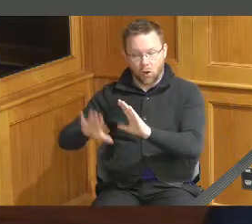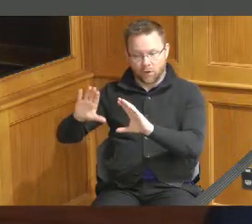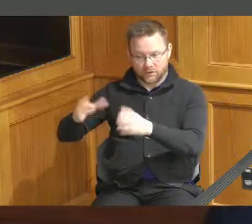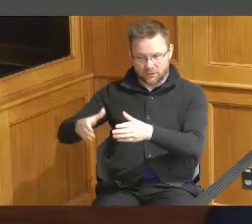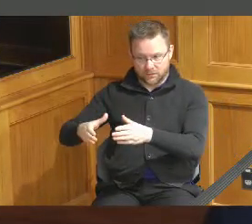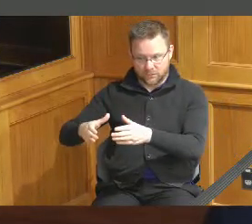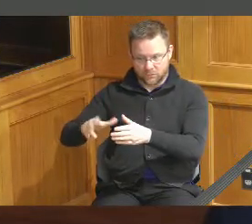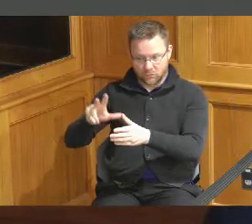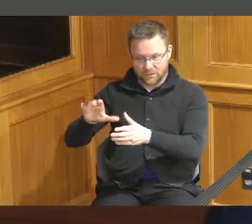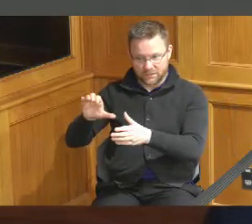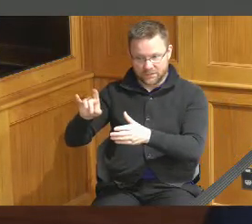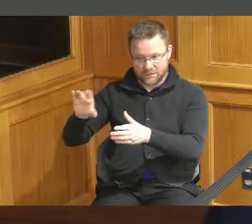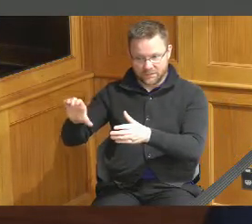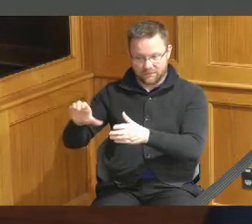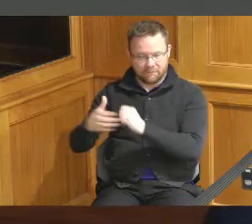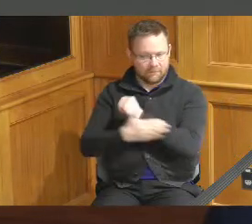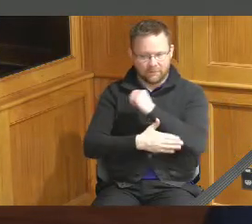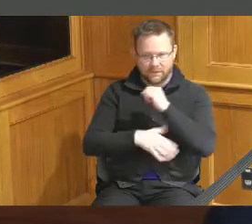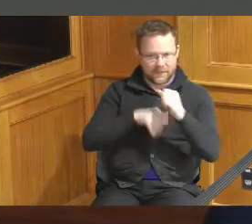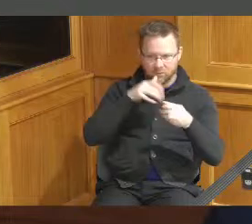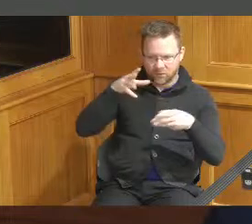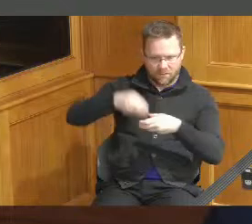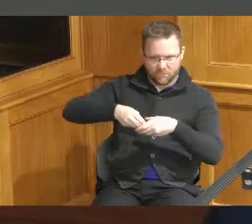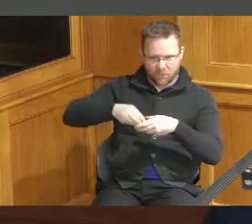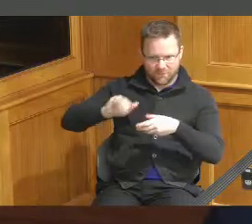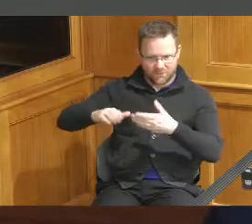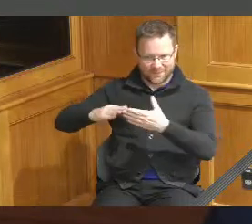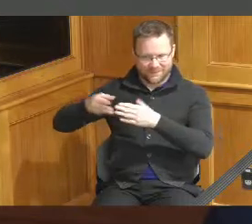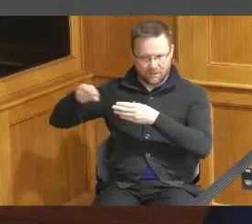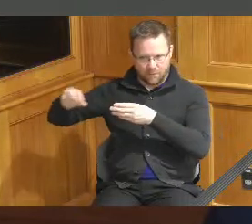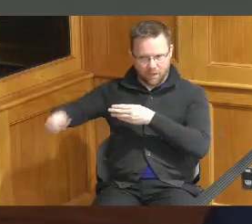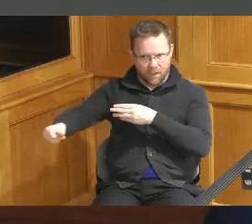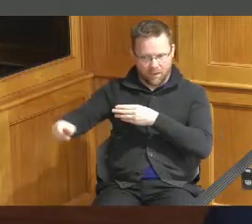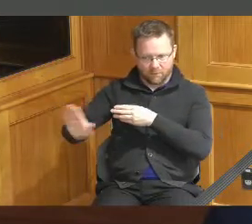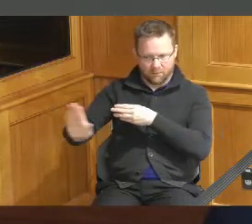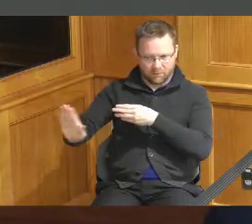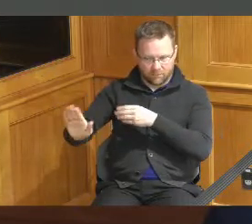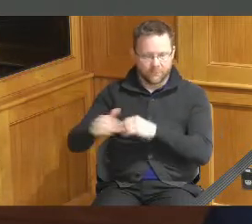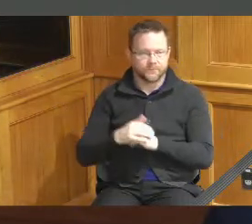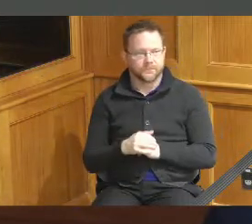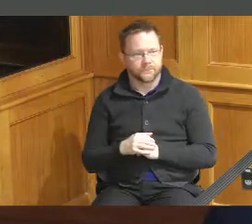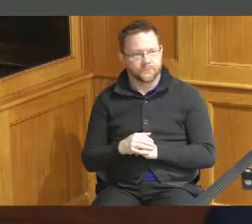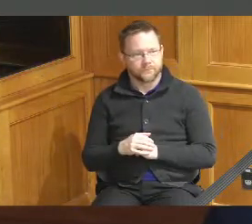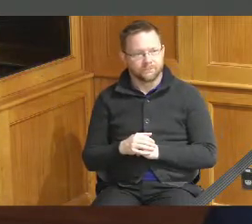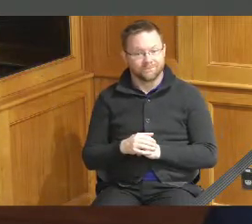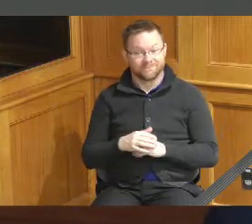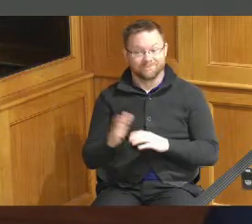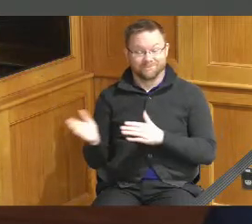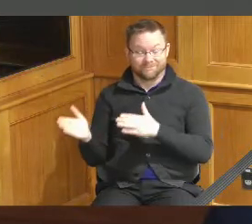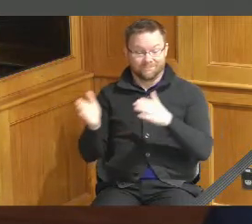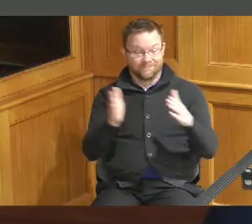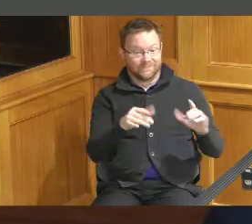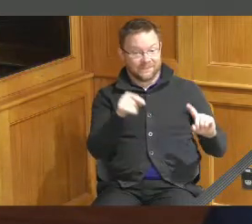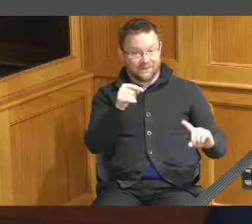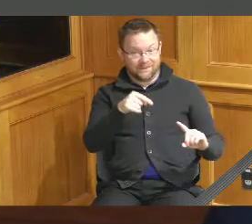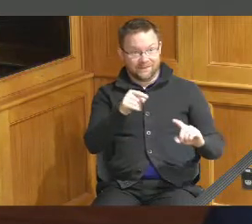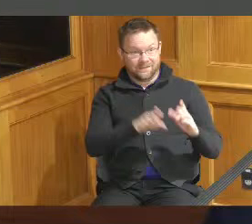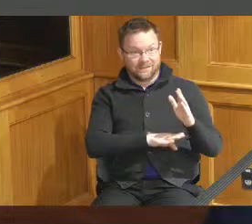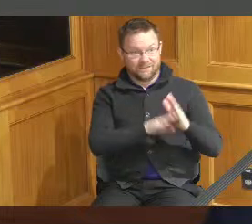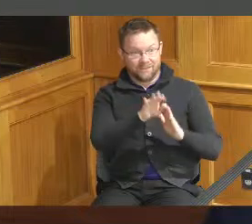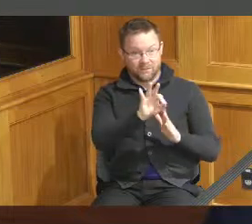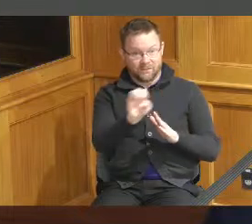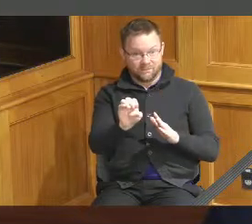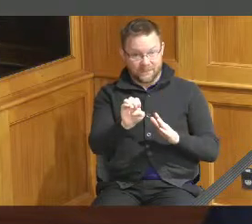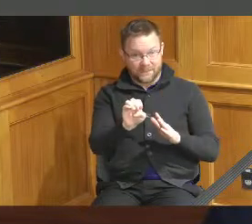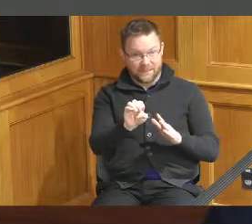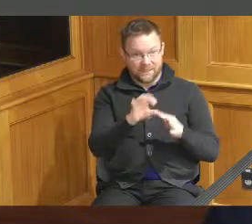for 3CDC. The county did not pay that. That was part of the city's direct payment. This is the development fee